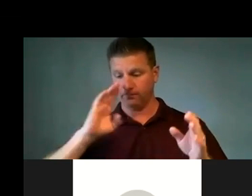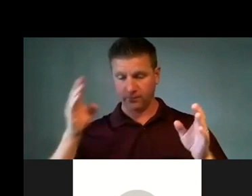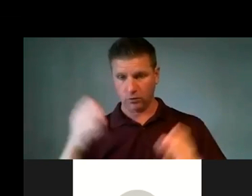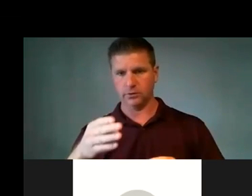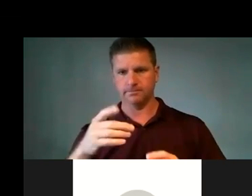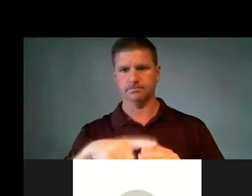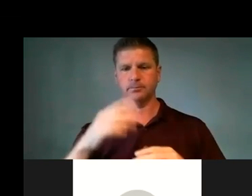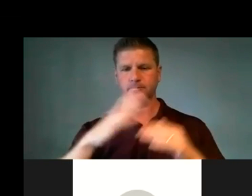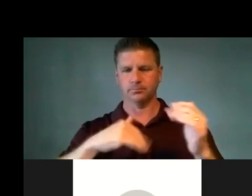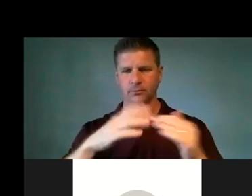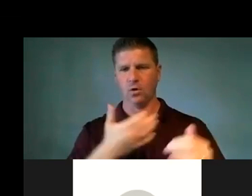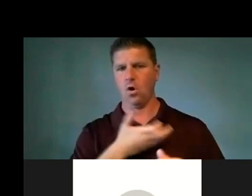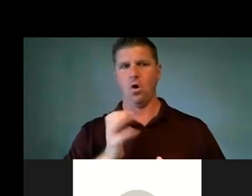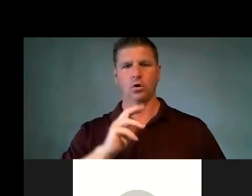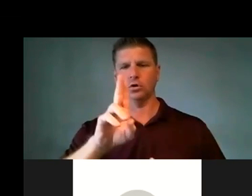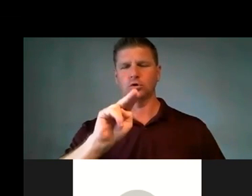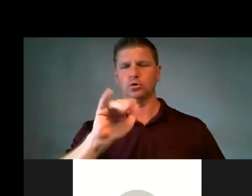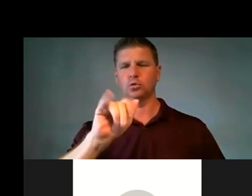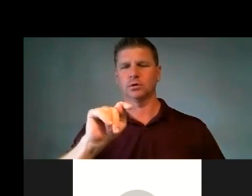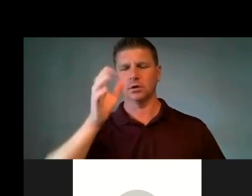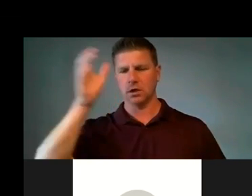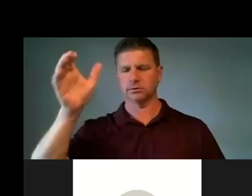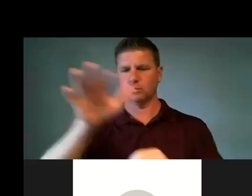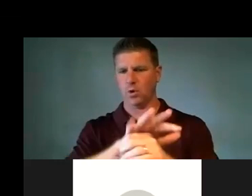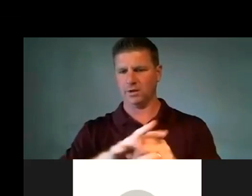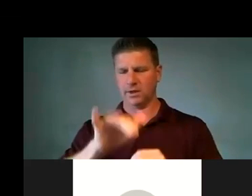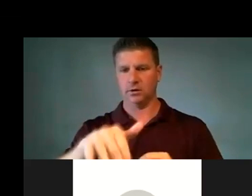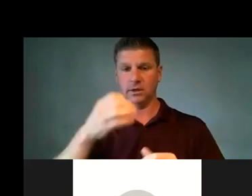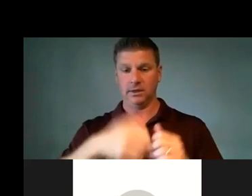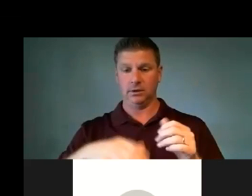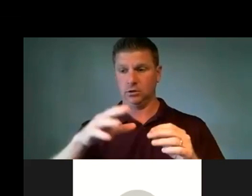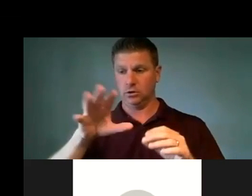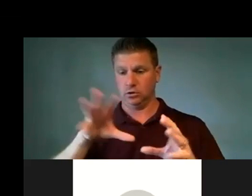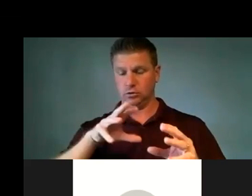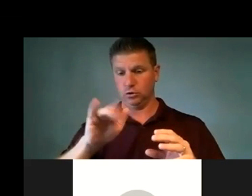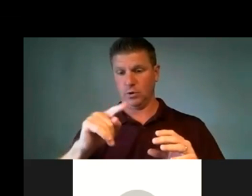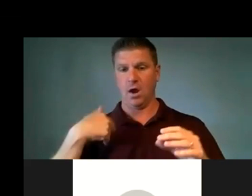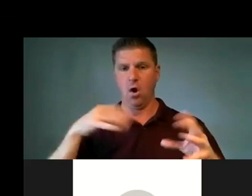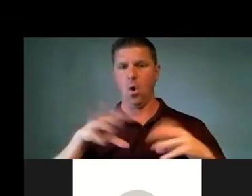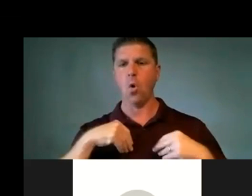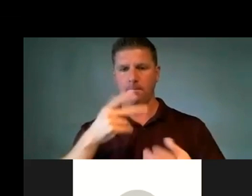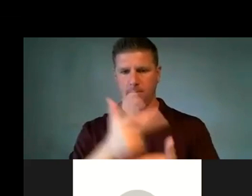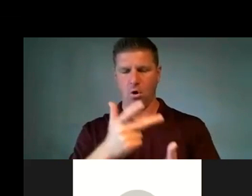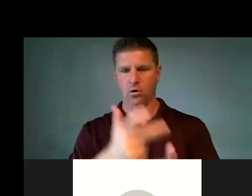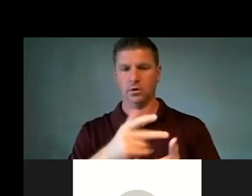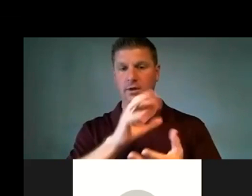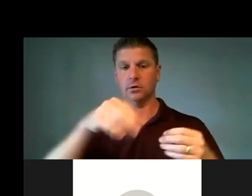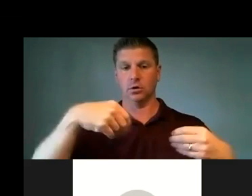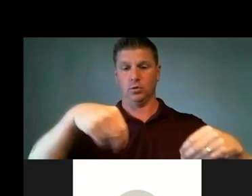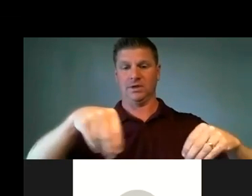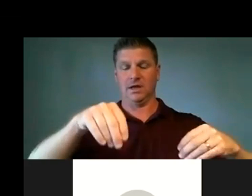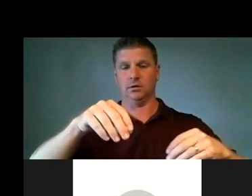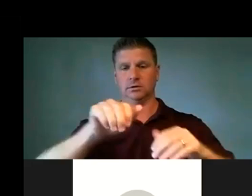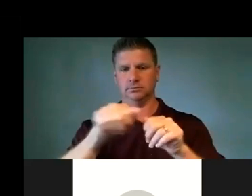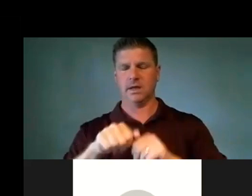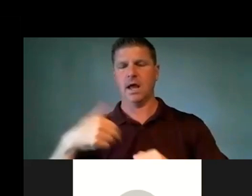build our unit concepts around that. Each unit has its own parking, and the retail space has a